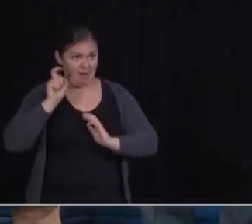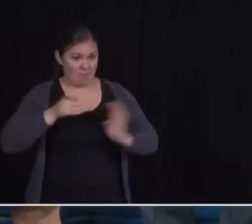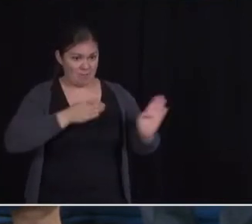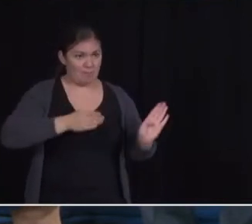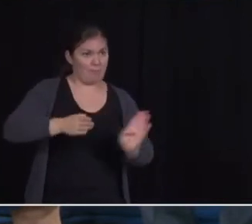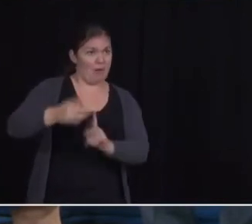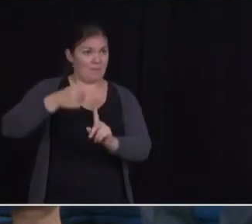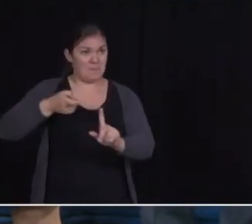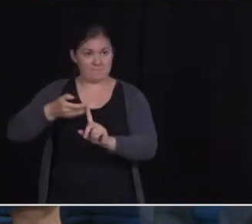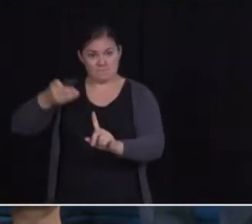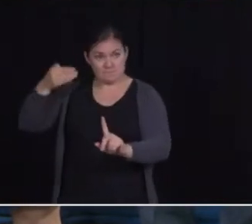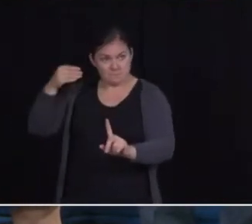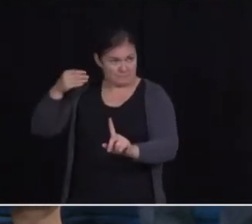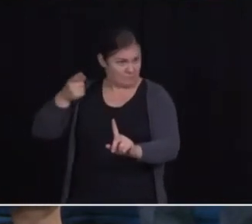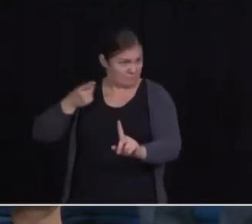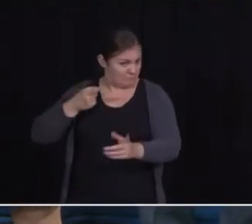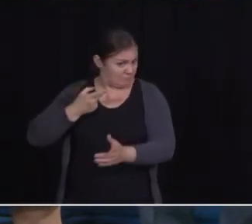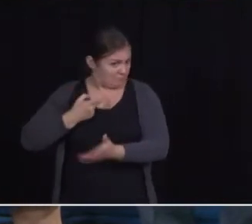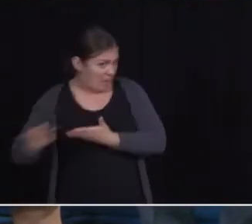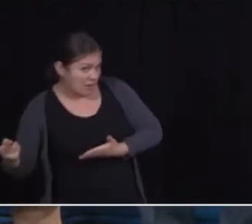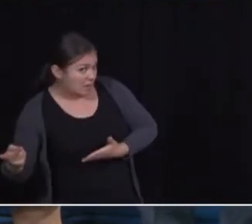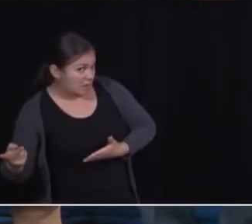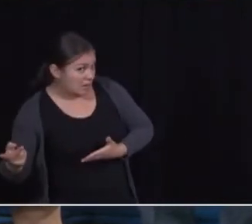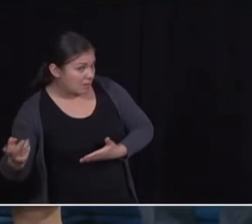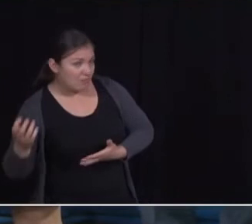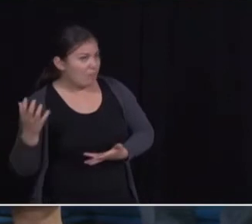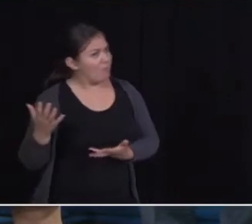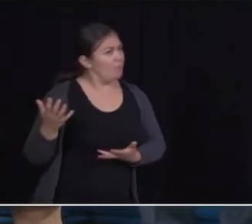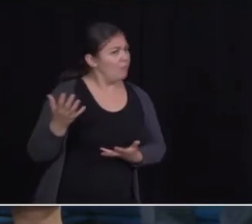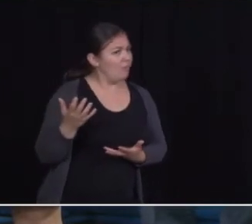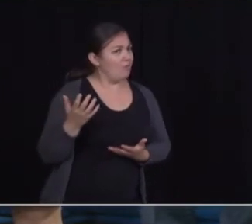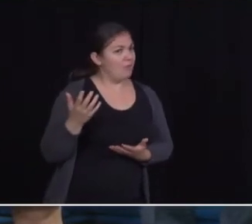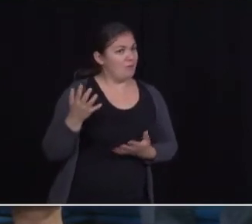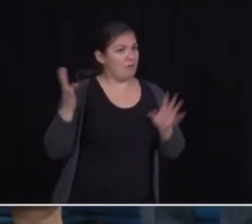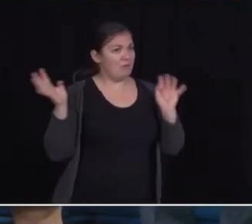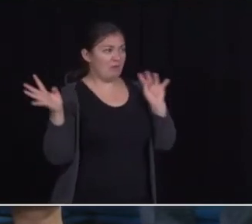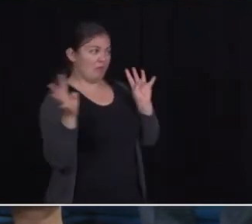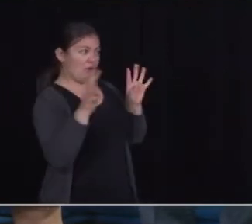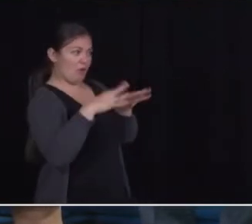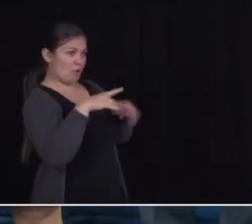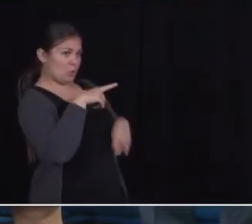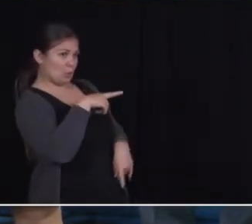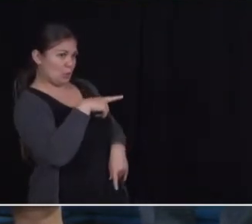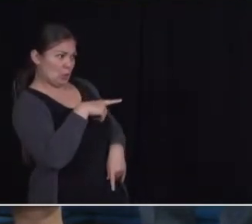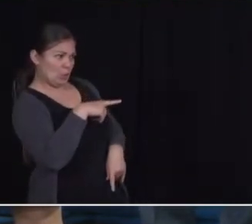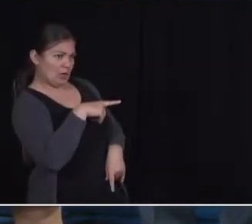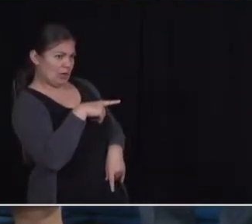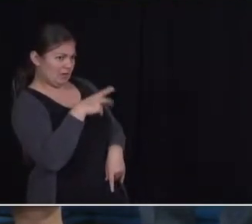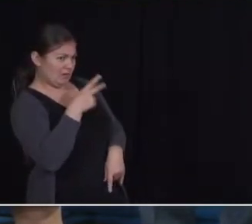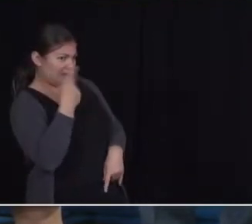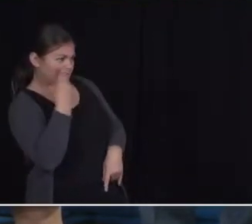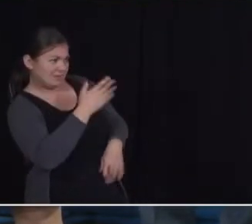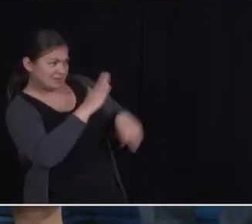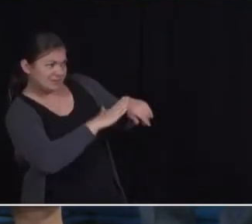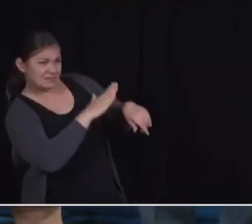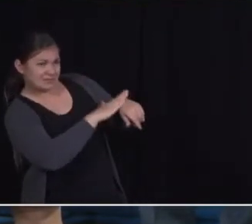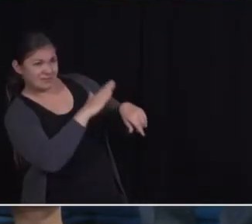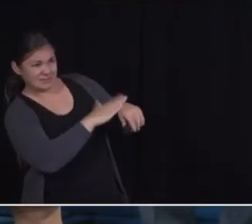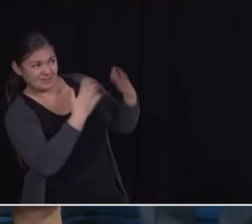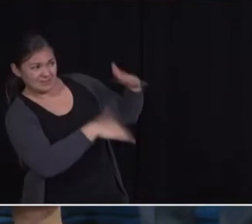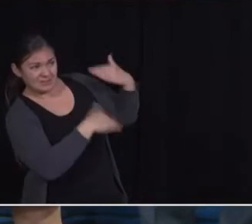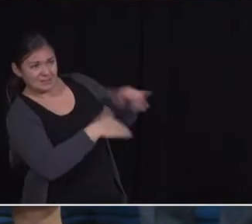has failed. People have been calling on you for at least a couple of weeks to restrict certain things, and you were adamant that it didn't need to